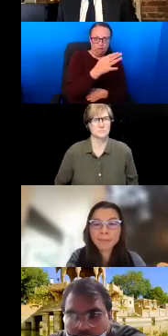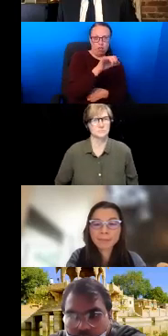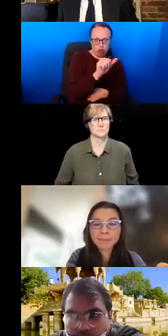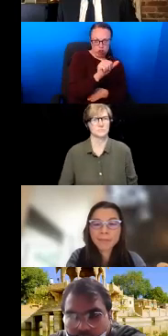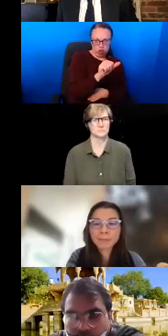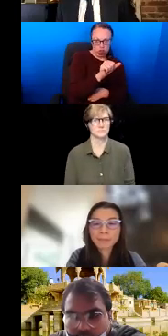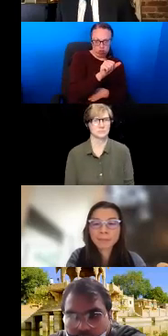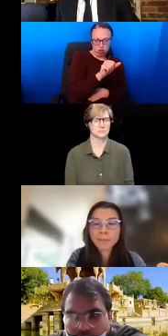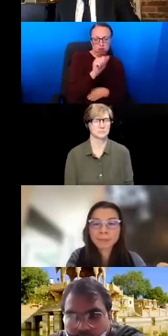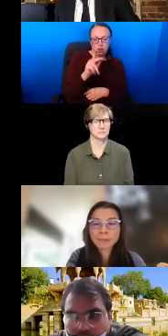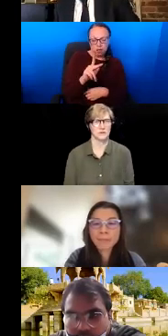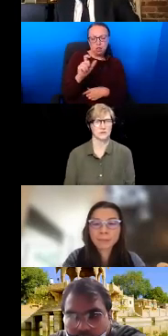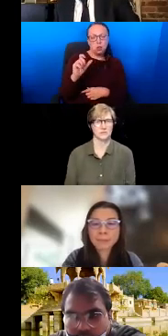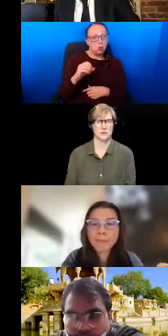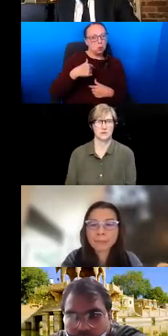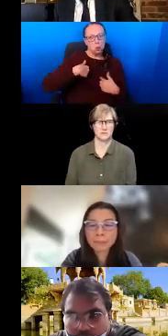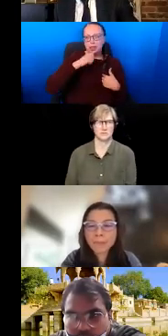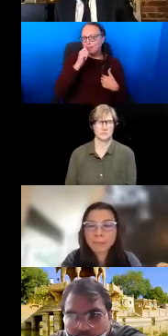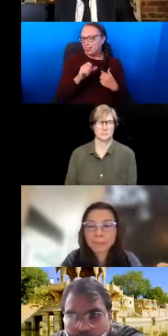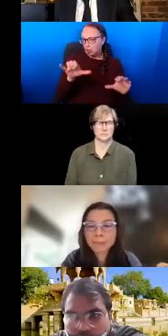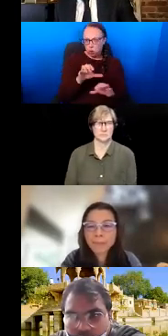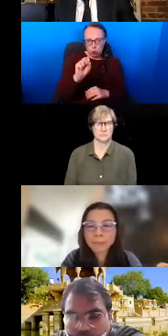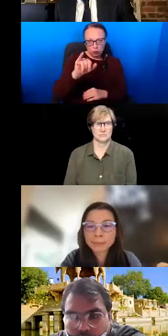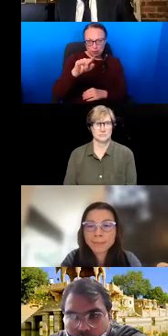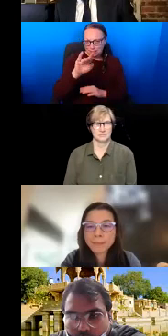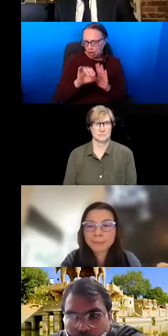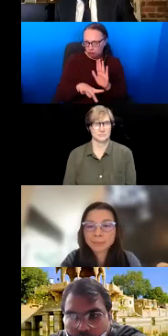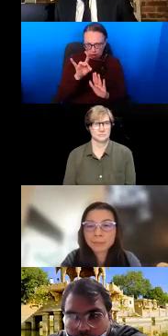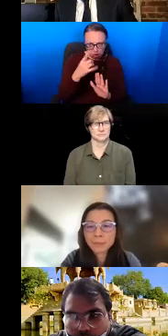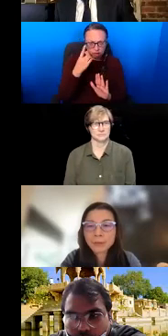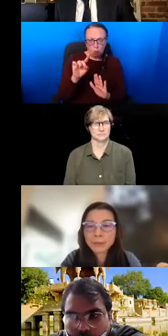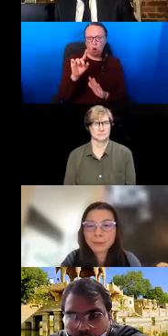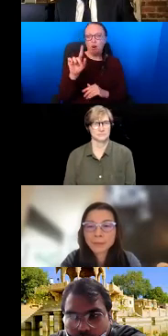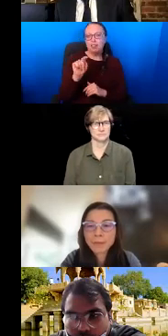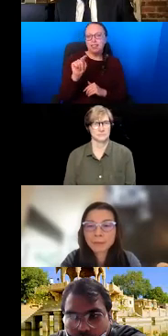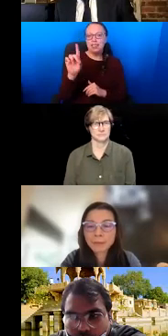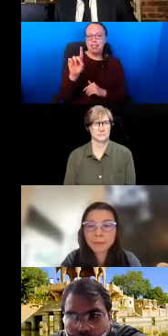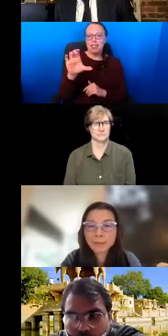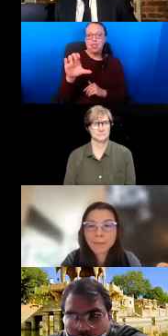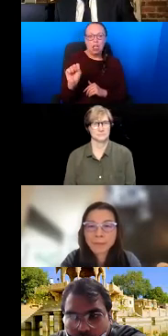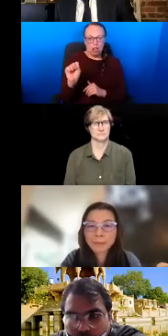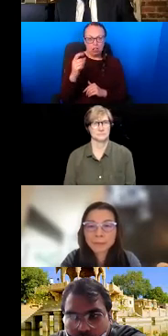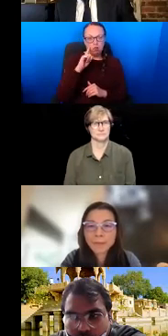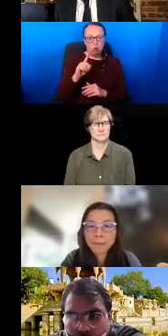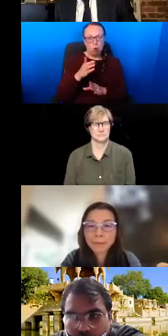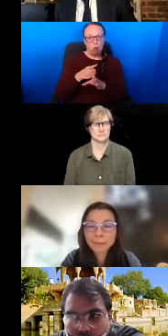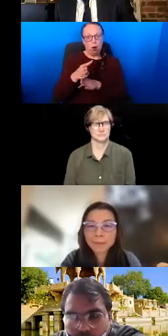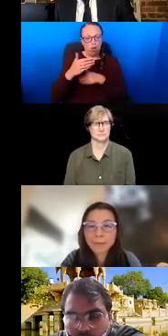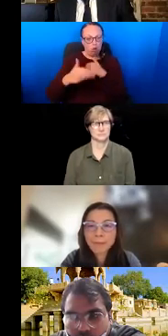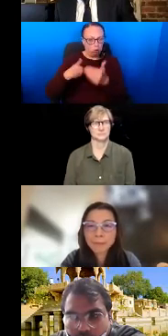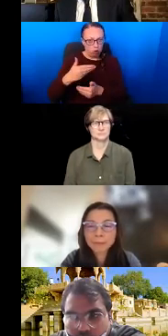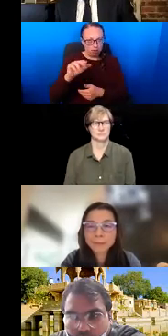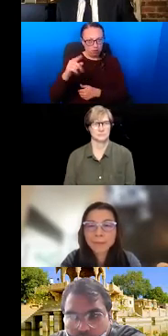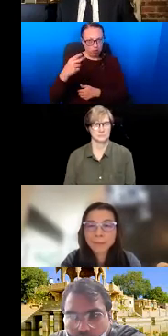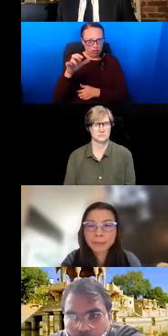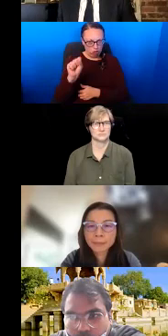Okay. And so we did not do site finding for tDCS for primary progressive aphasia.